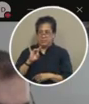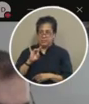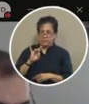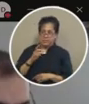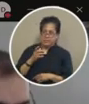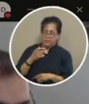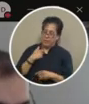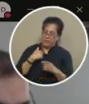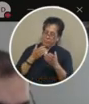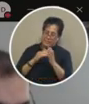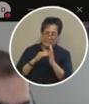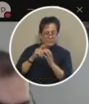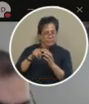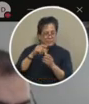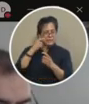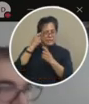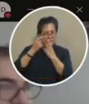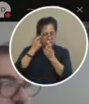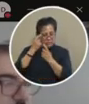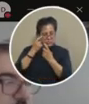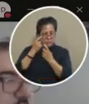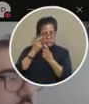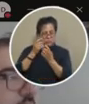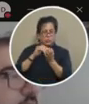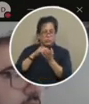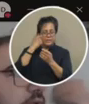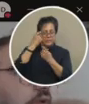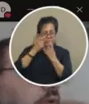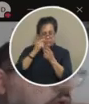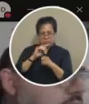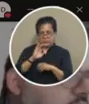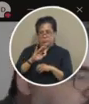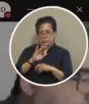Again, I would ask you to consider your